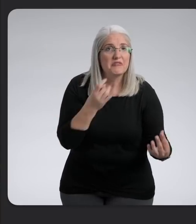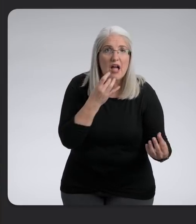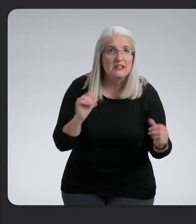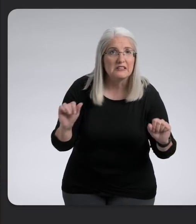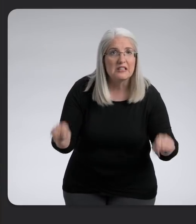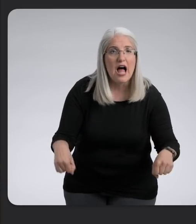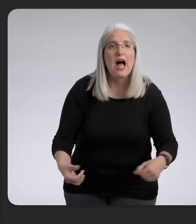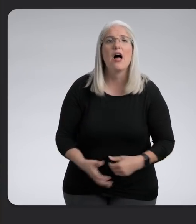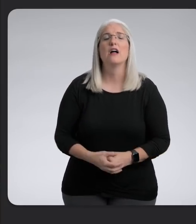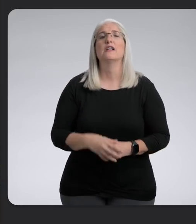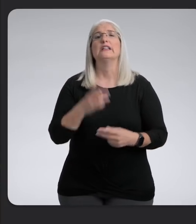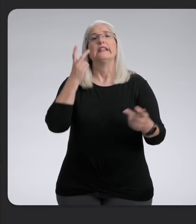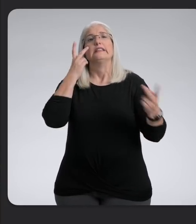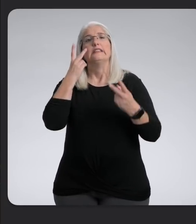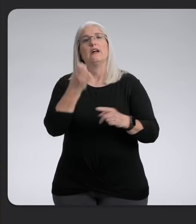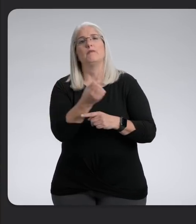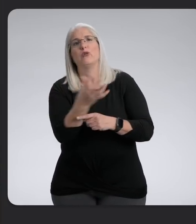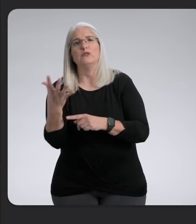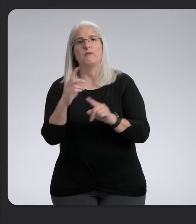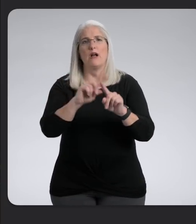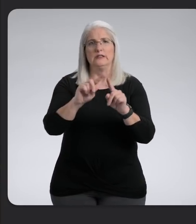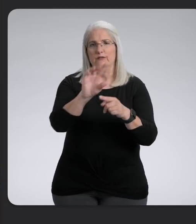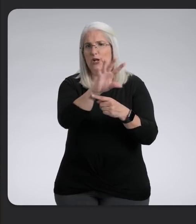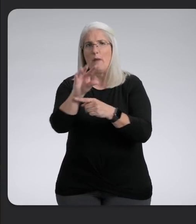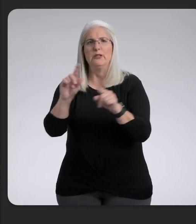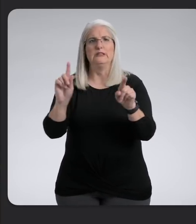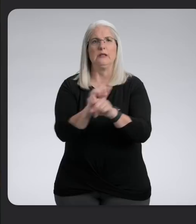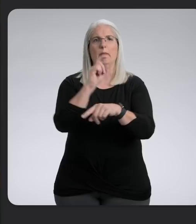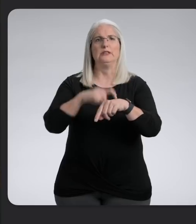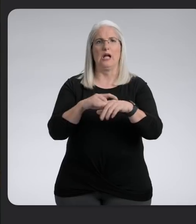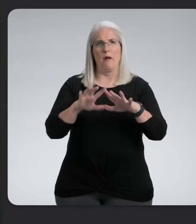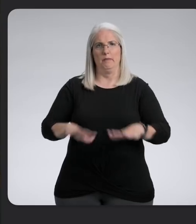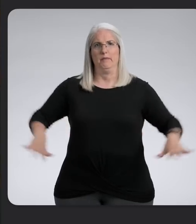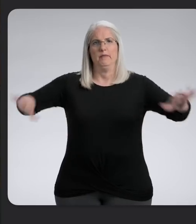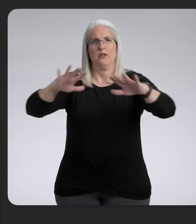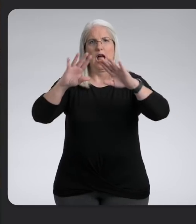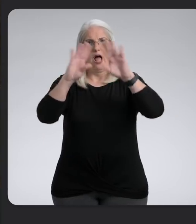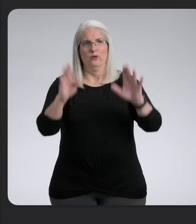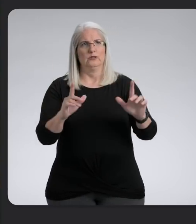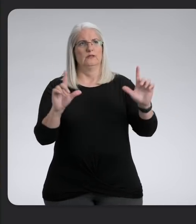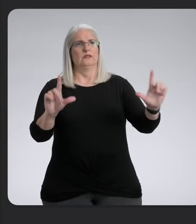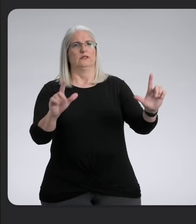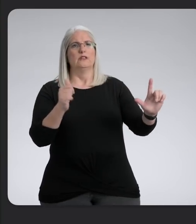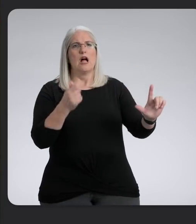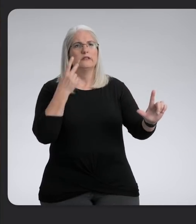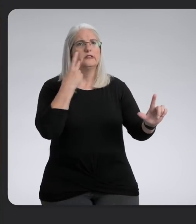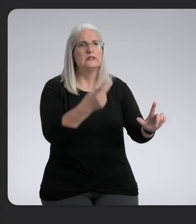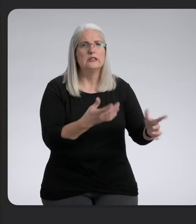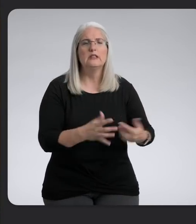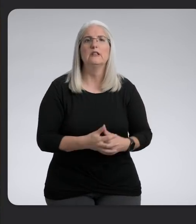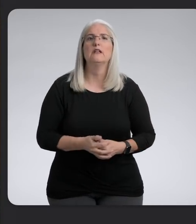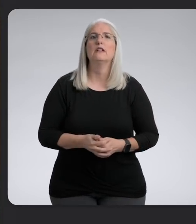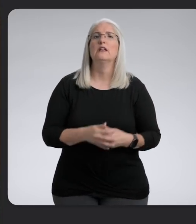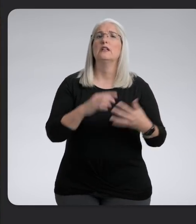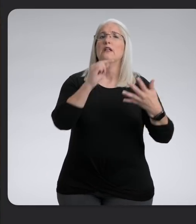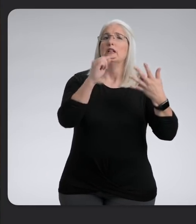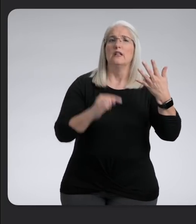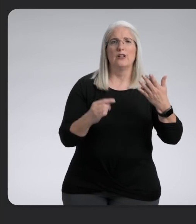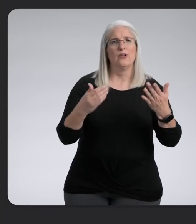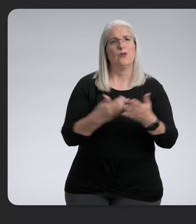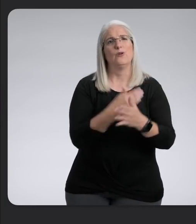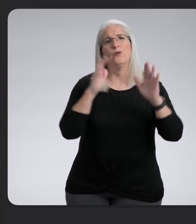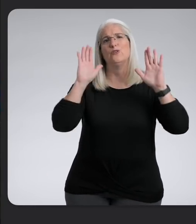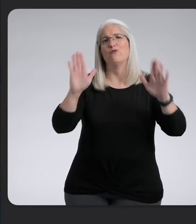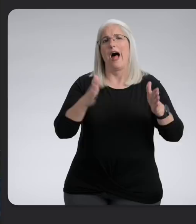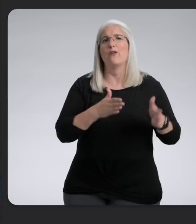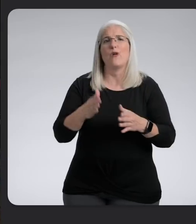time, giving you a more complete view of what's happening around the house. Those are just some of the great experiences we're bringing to the home this fall.